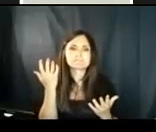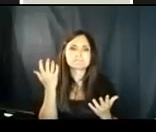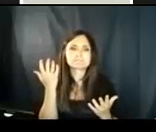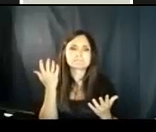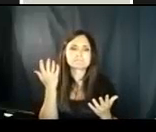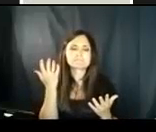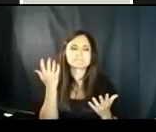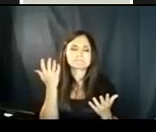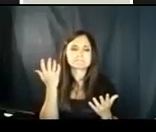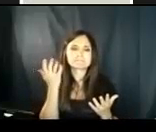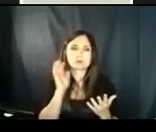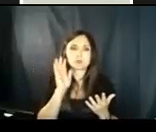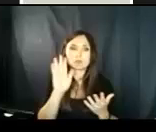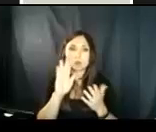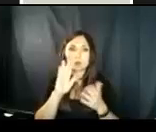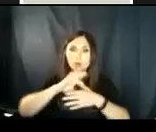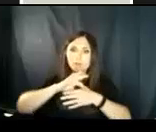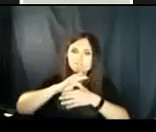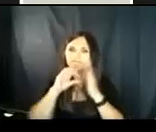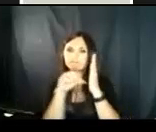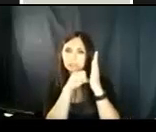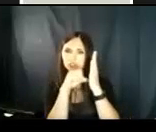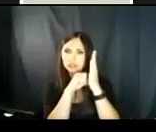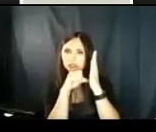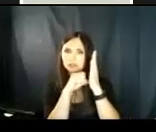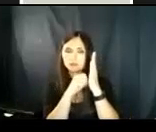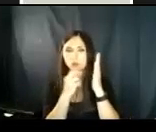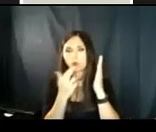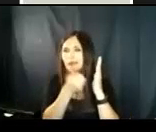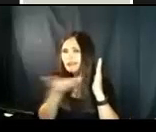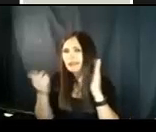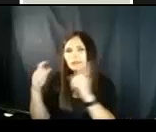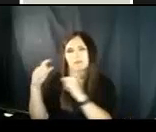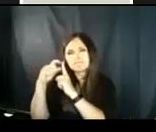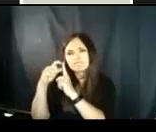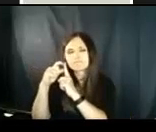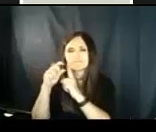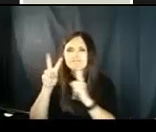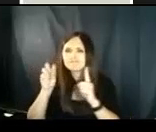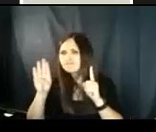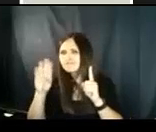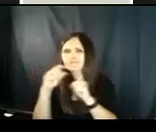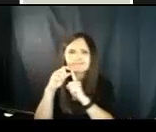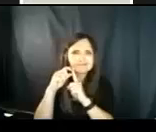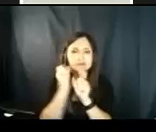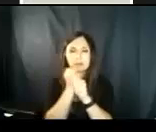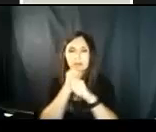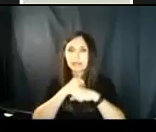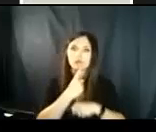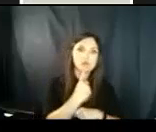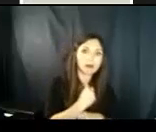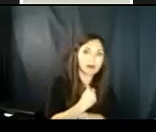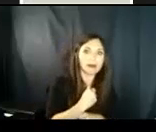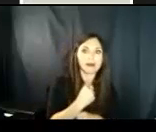your content pages and maybe anything that is a vocabulary word that is important, you make it red or